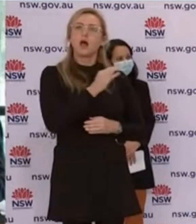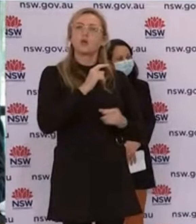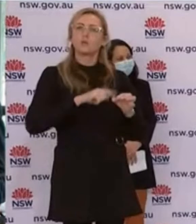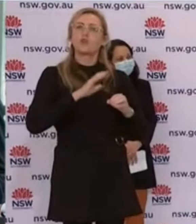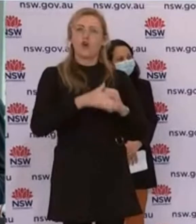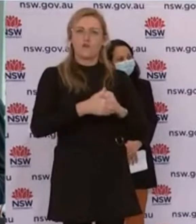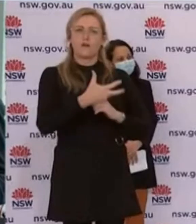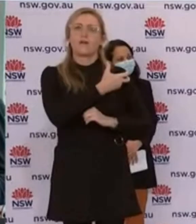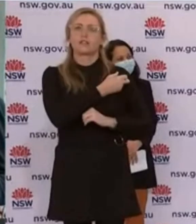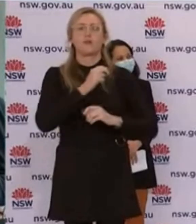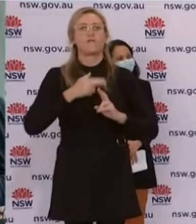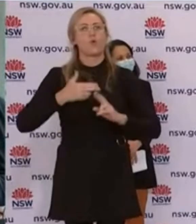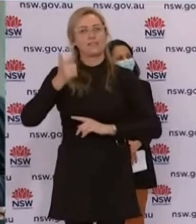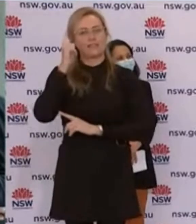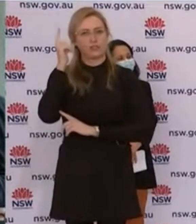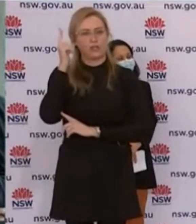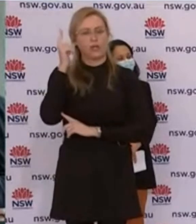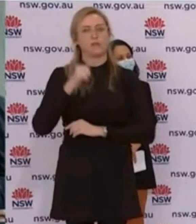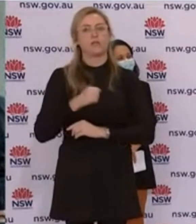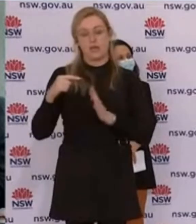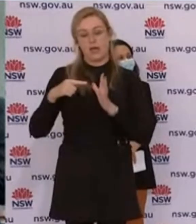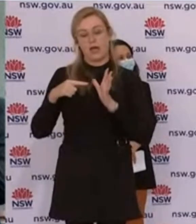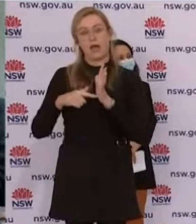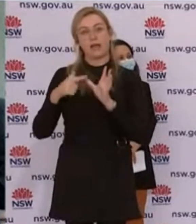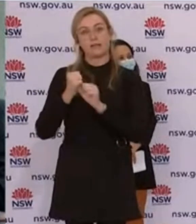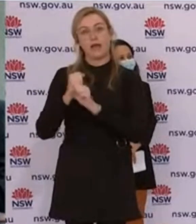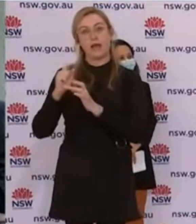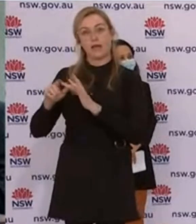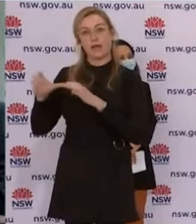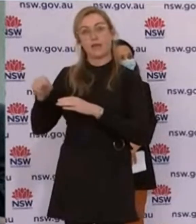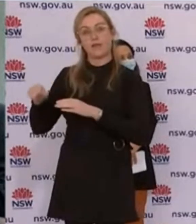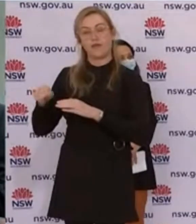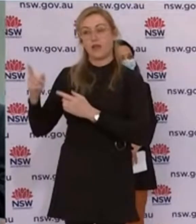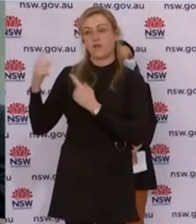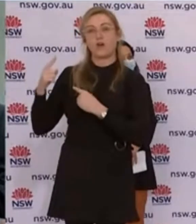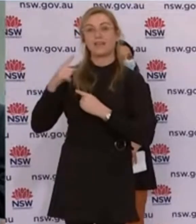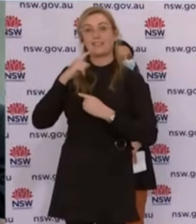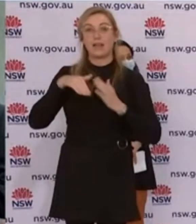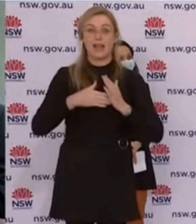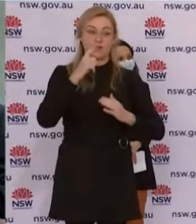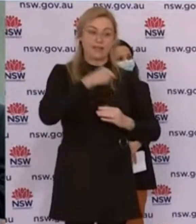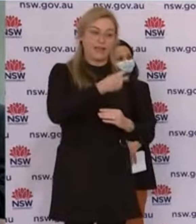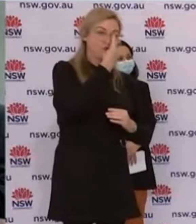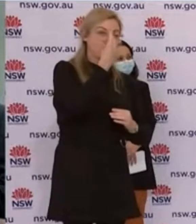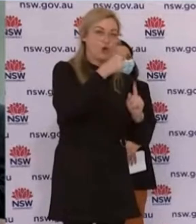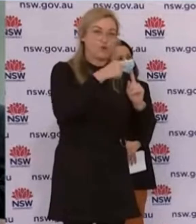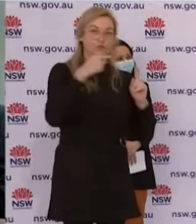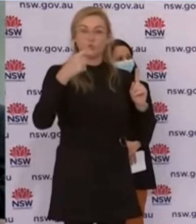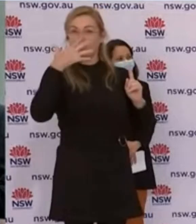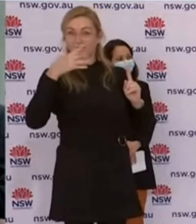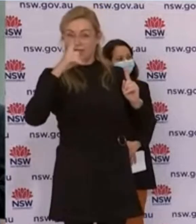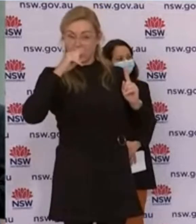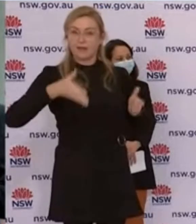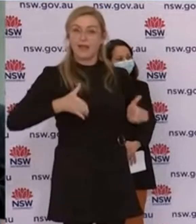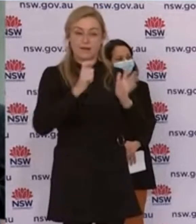are now mandatory in November. ATAGI has just updated their advice for 12-year-olds to 15-year-olds. They're now okay to